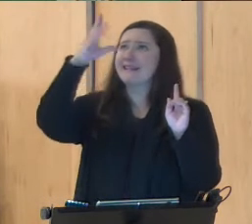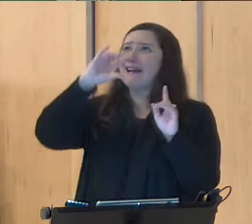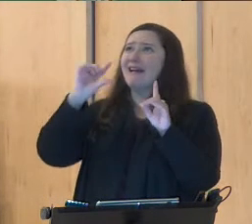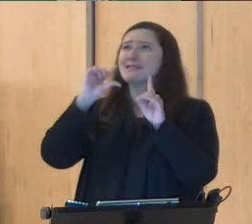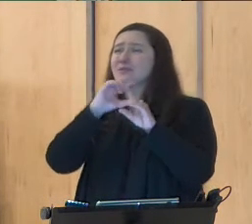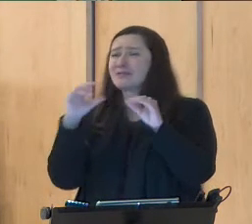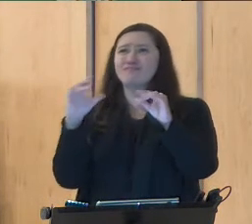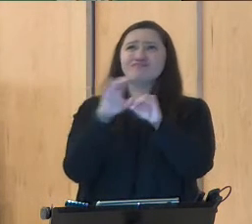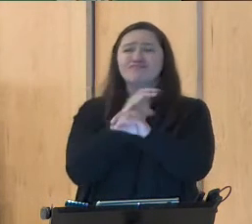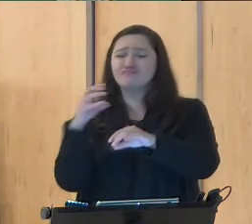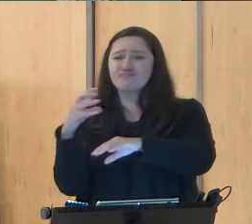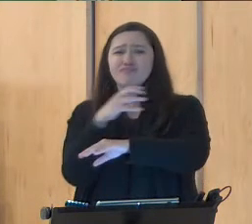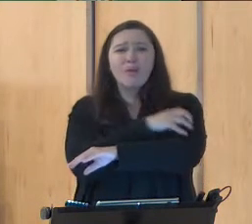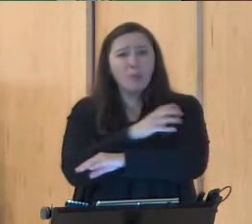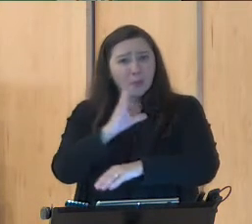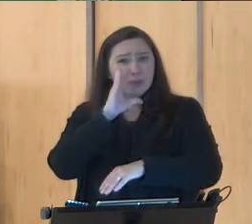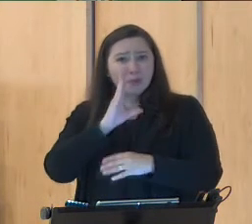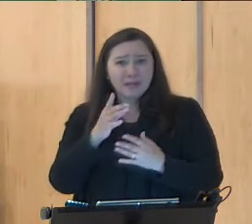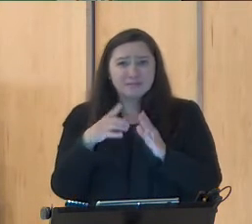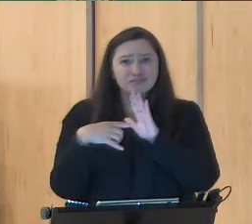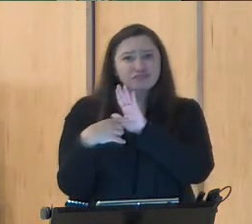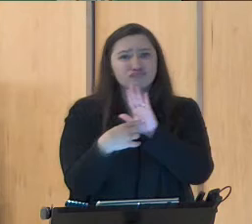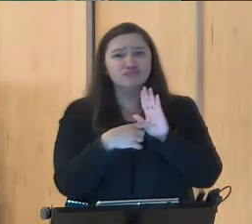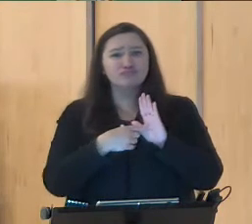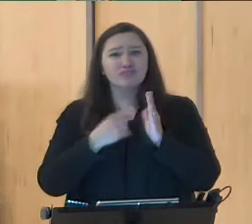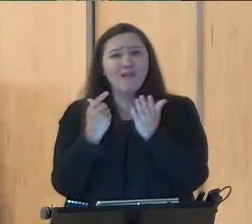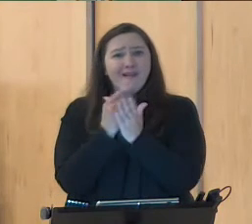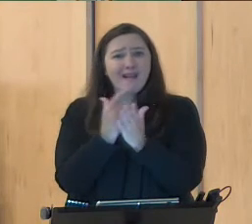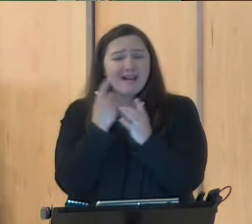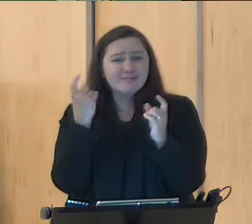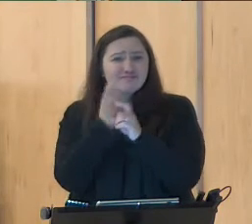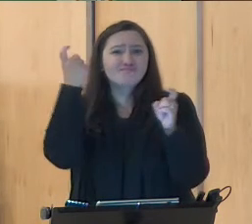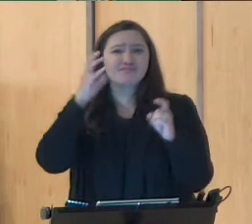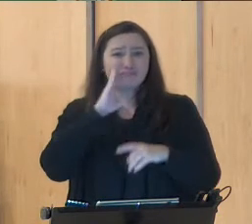will be those gospel victories, and I can prove it.